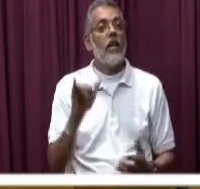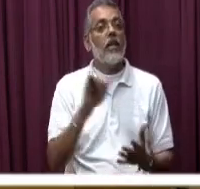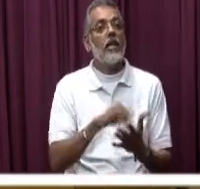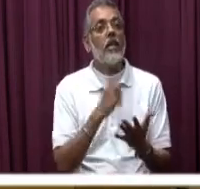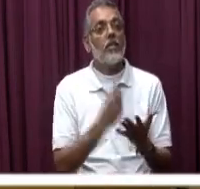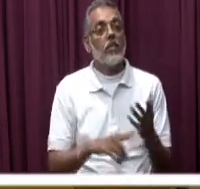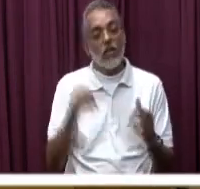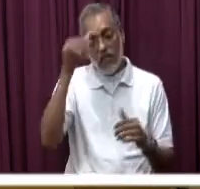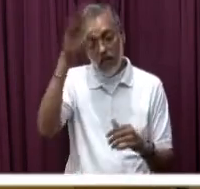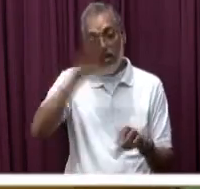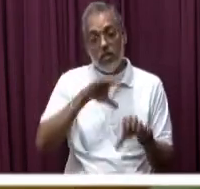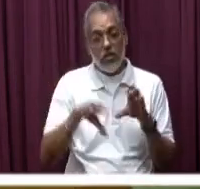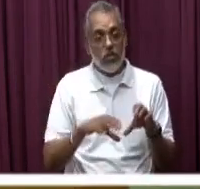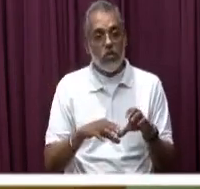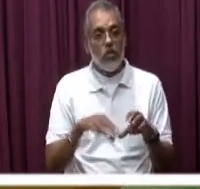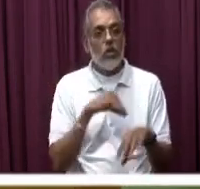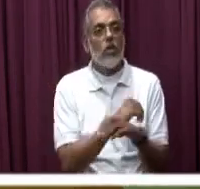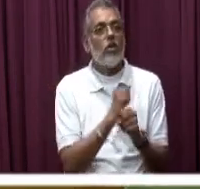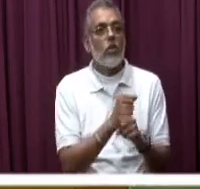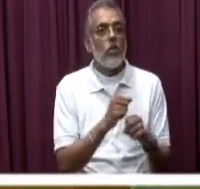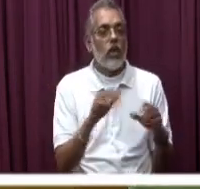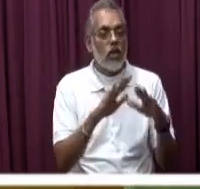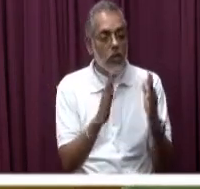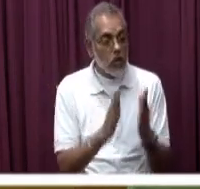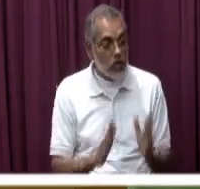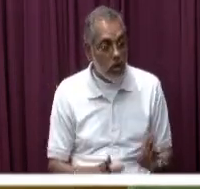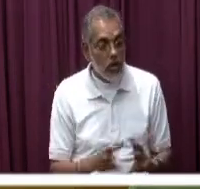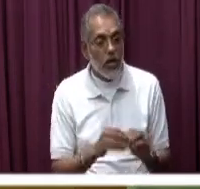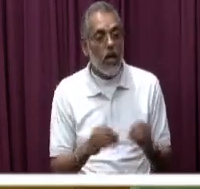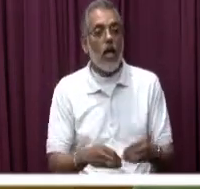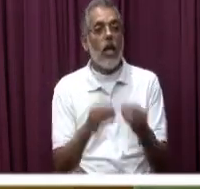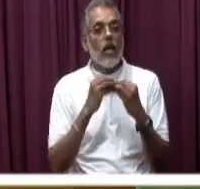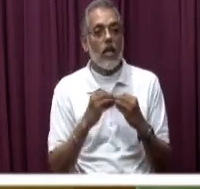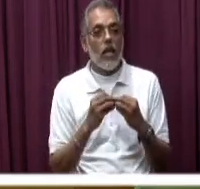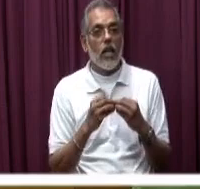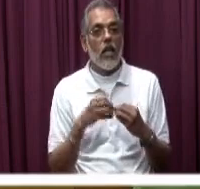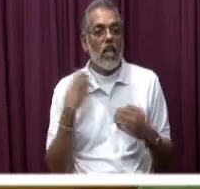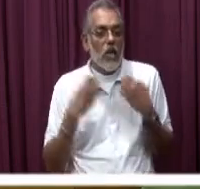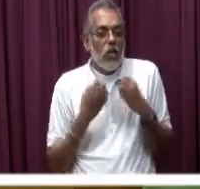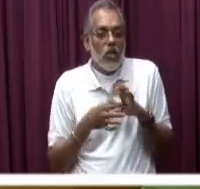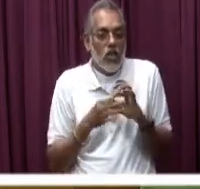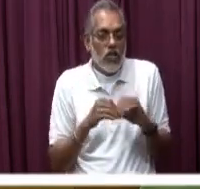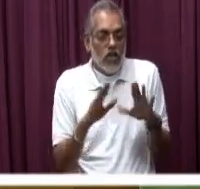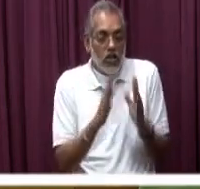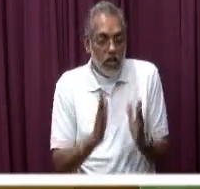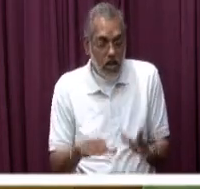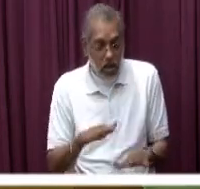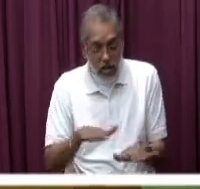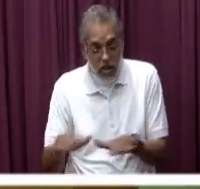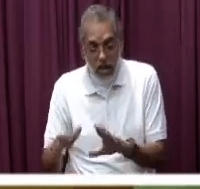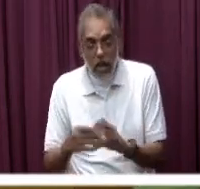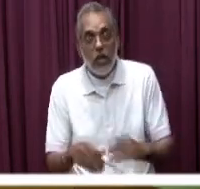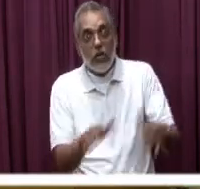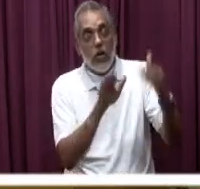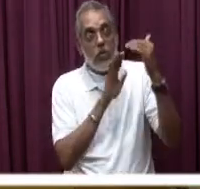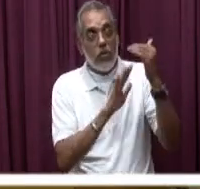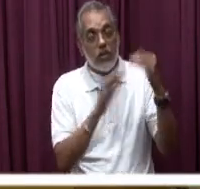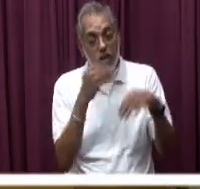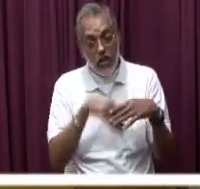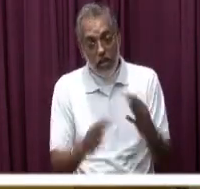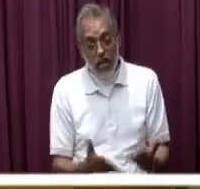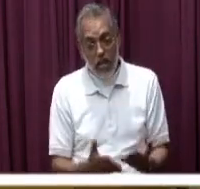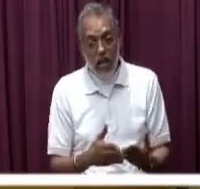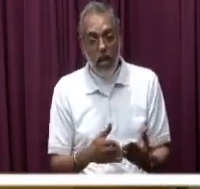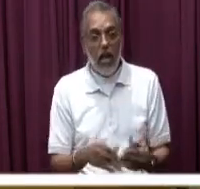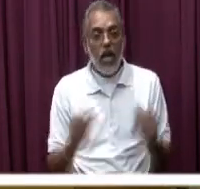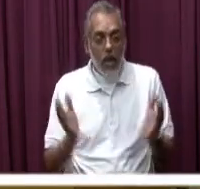father, to nurture, to be emotionally available to the child and to the family, to be present emotionally